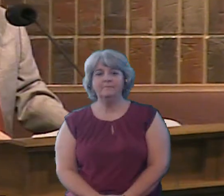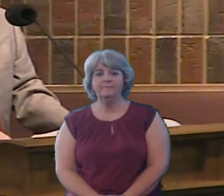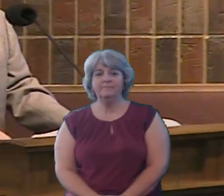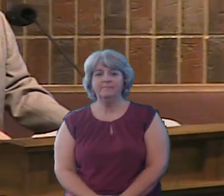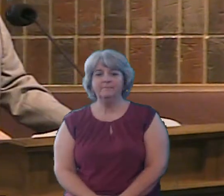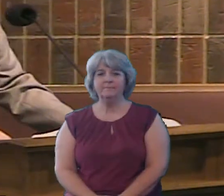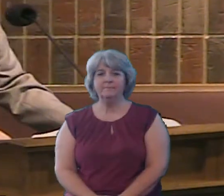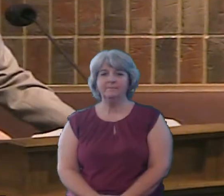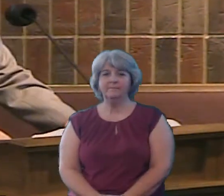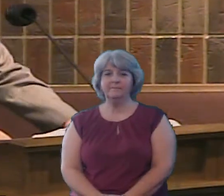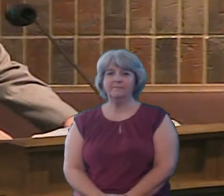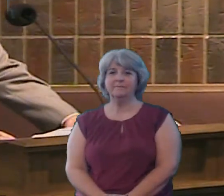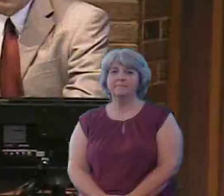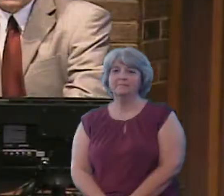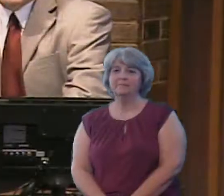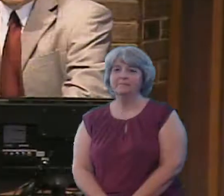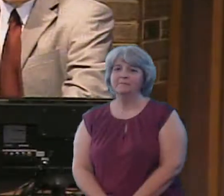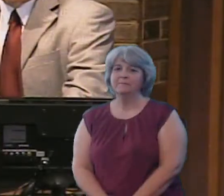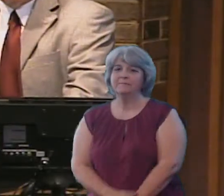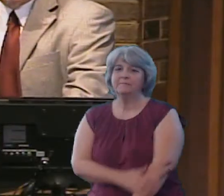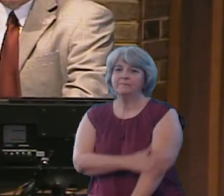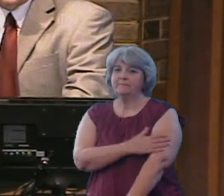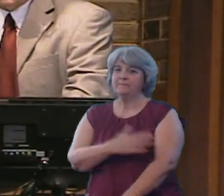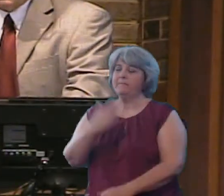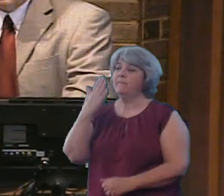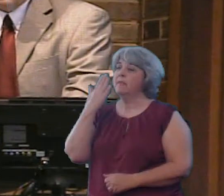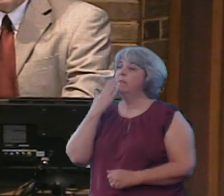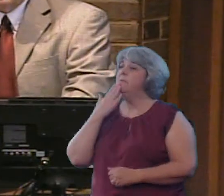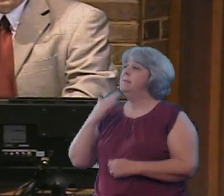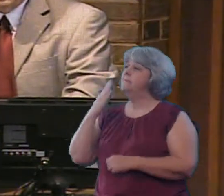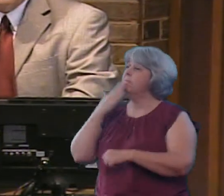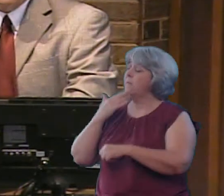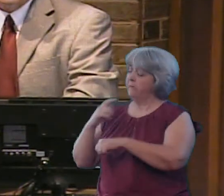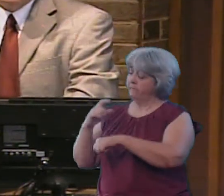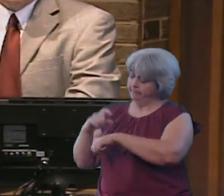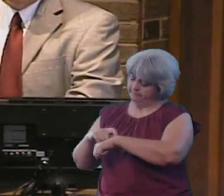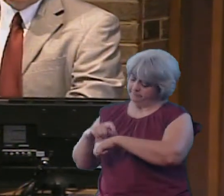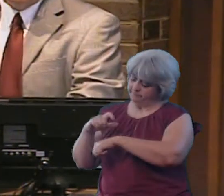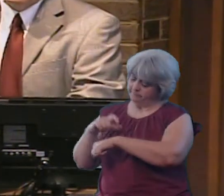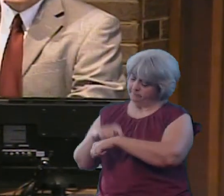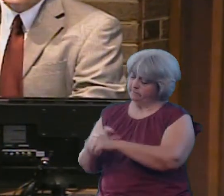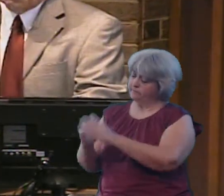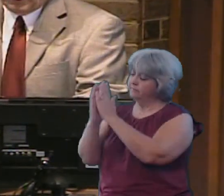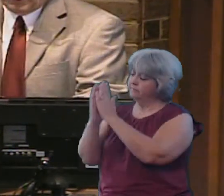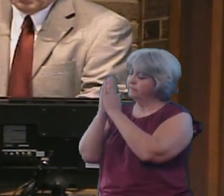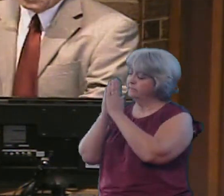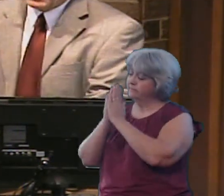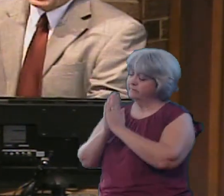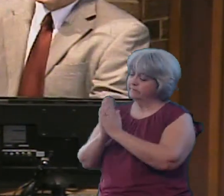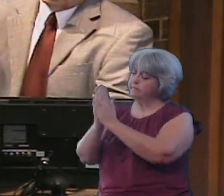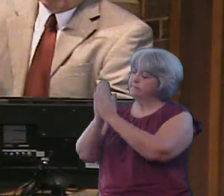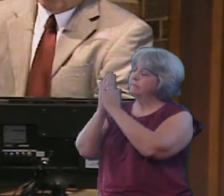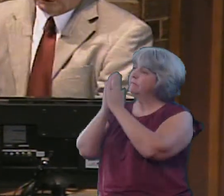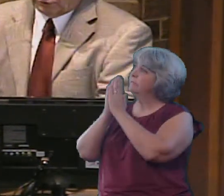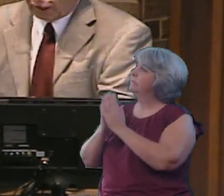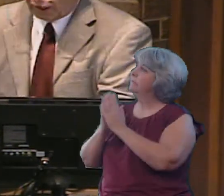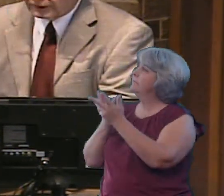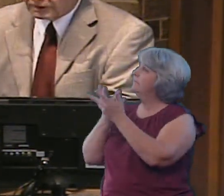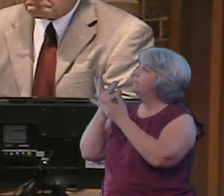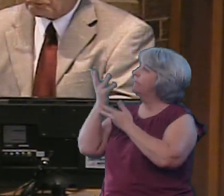618. I'll do the first and third. Sweet hour of prayer, sweet hour.